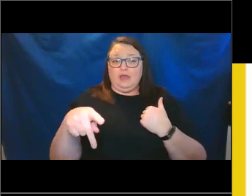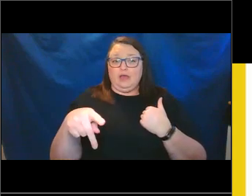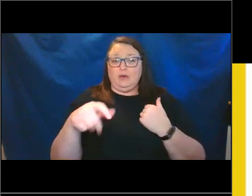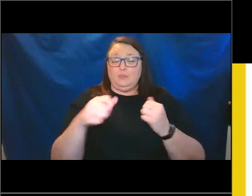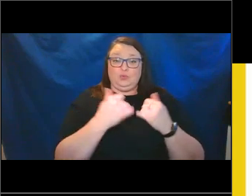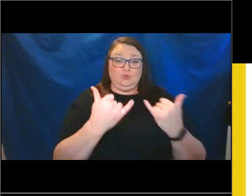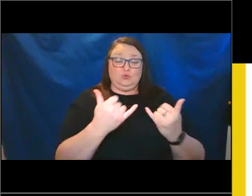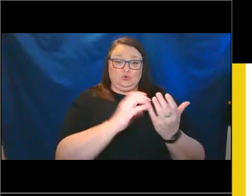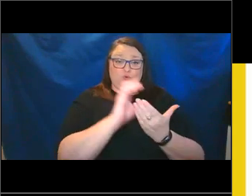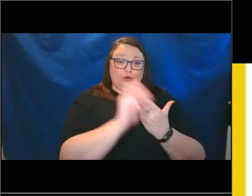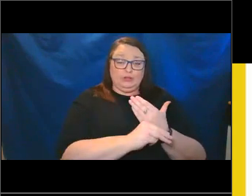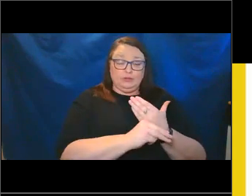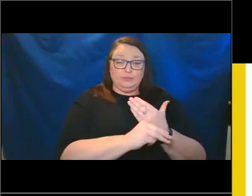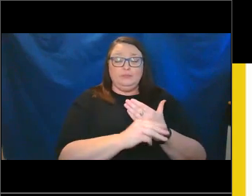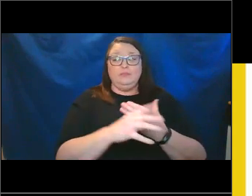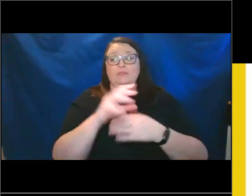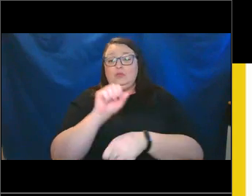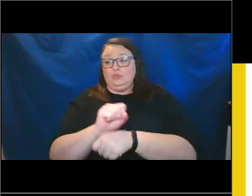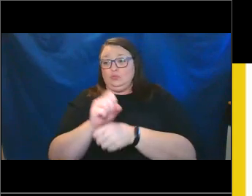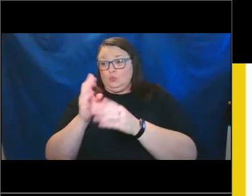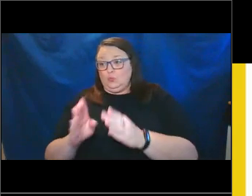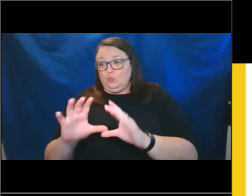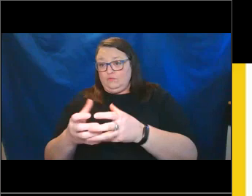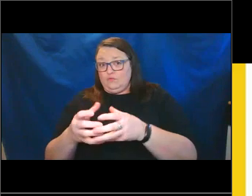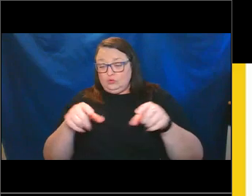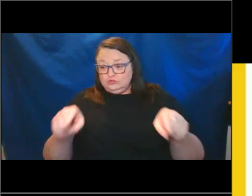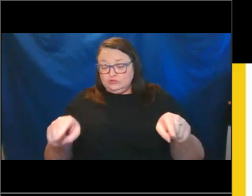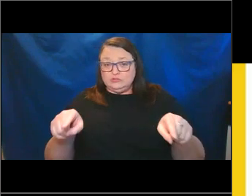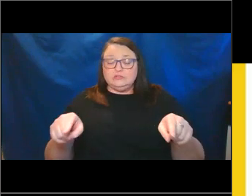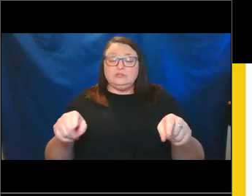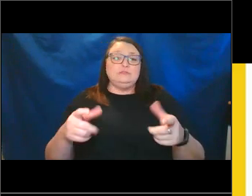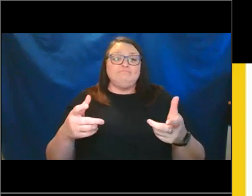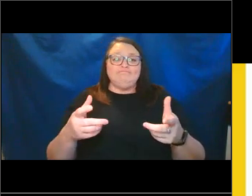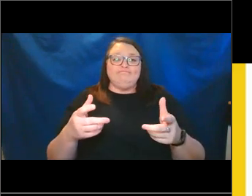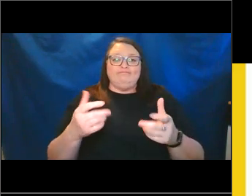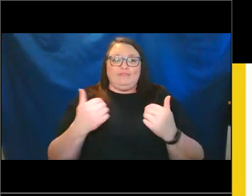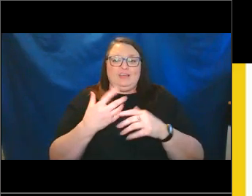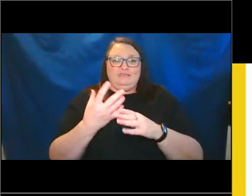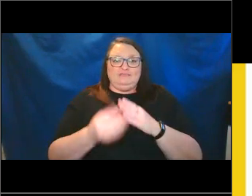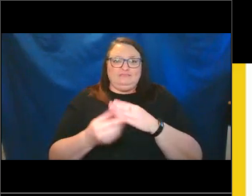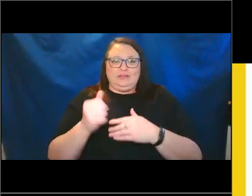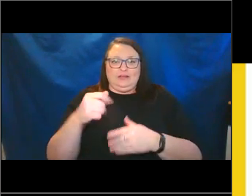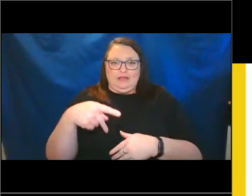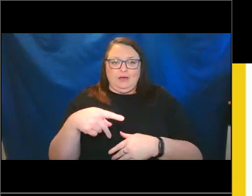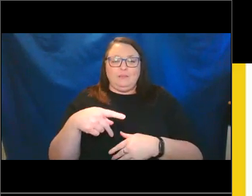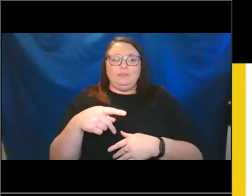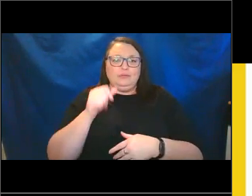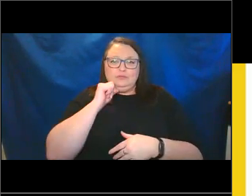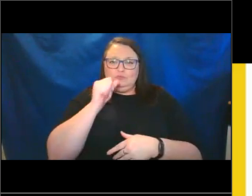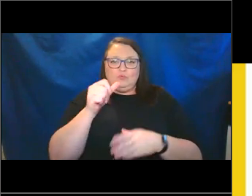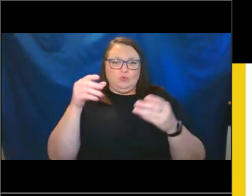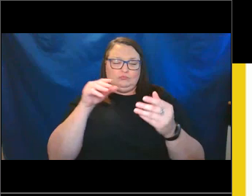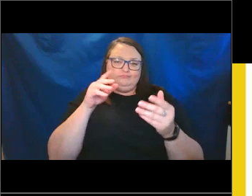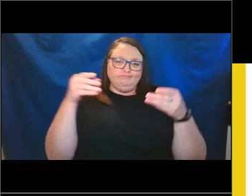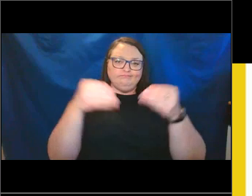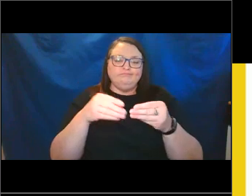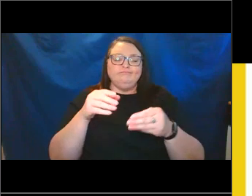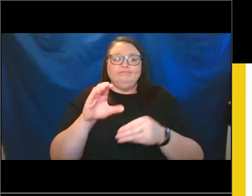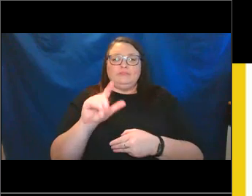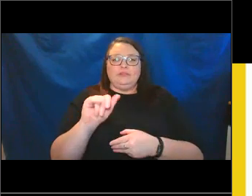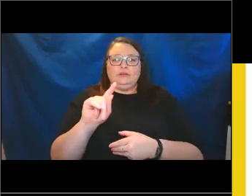curriculum and in the workforce, the current workforce in climate adaptation and climate